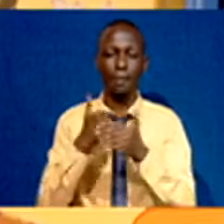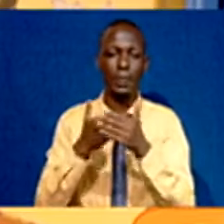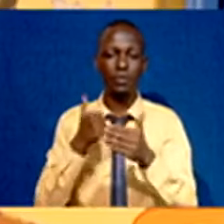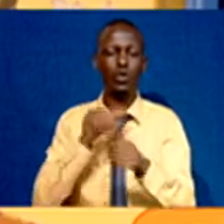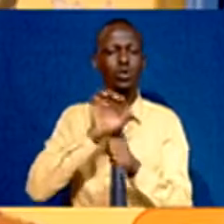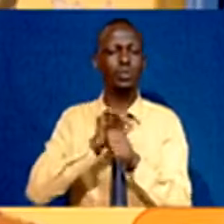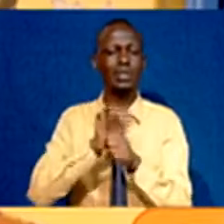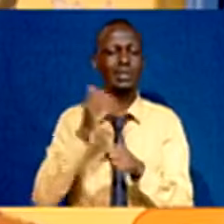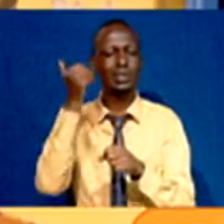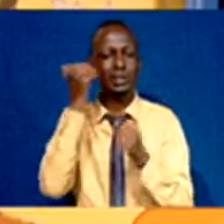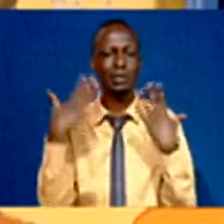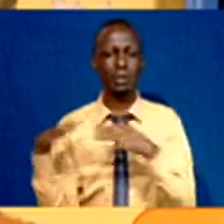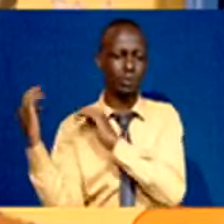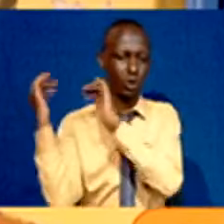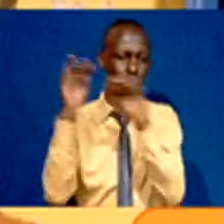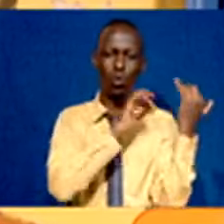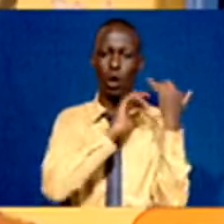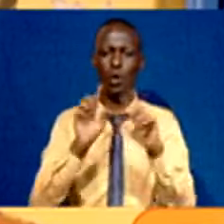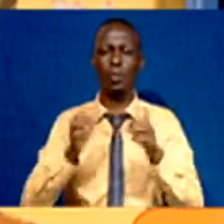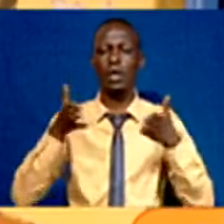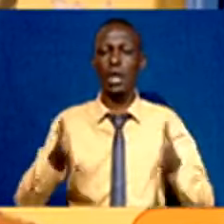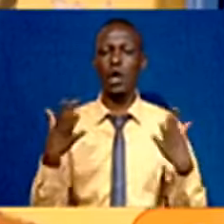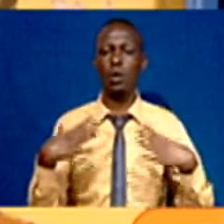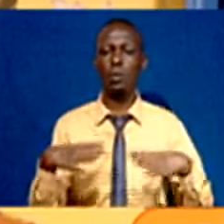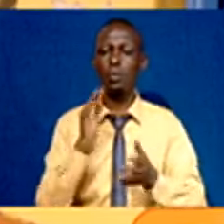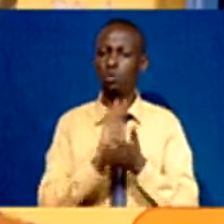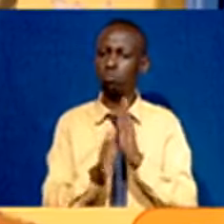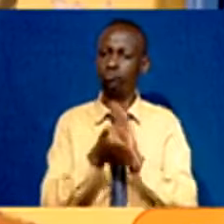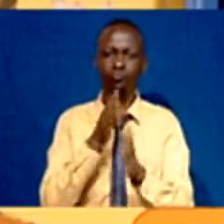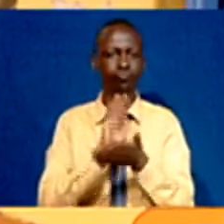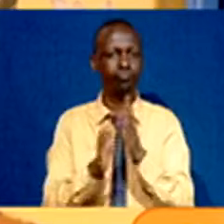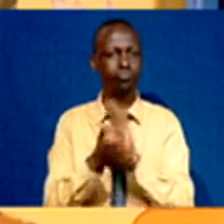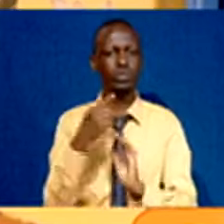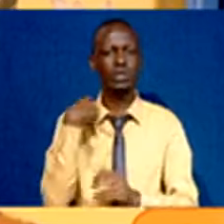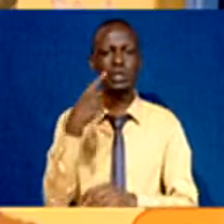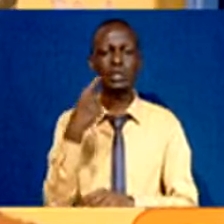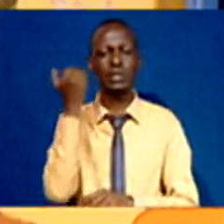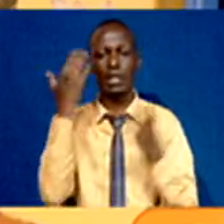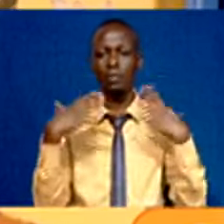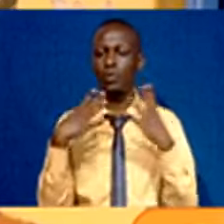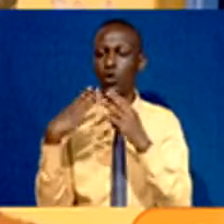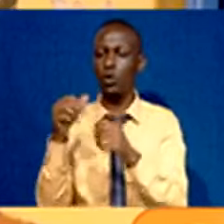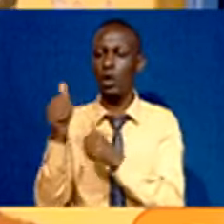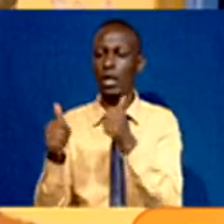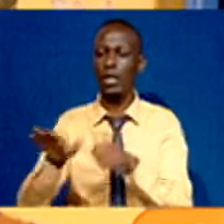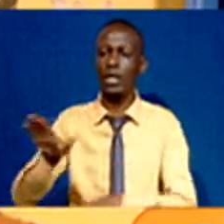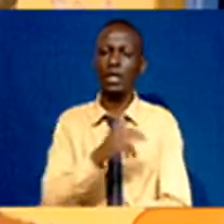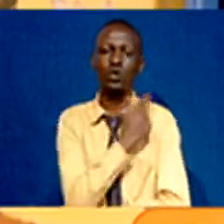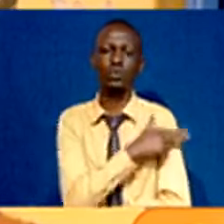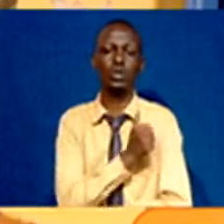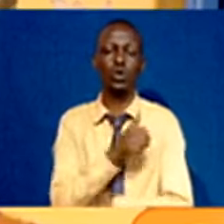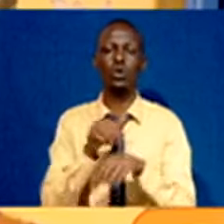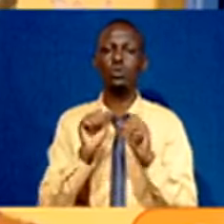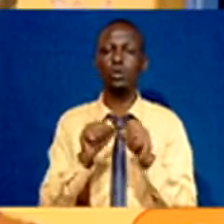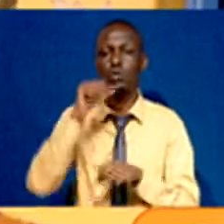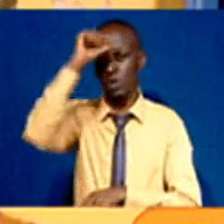capacity, but because of the strike, it is now deserted, and now patients are being told to seek medication elsewhere, even as government